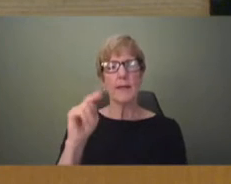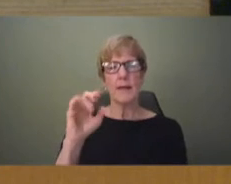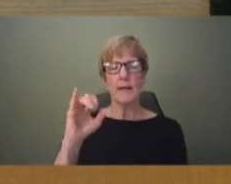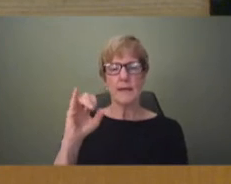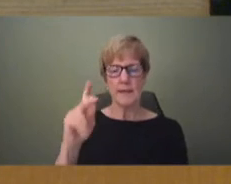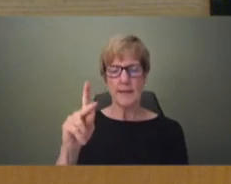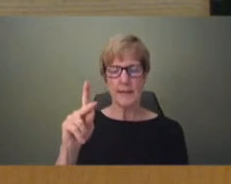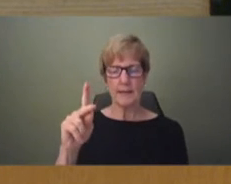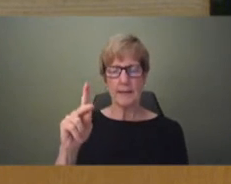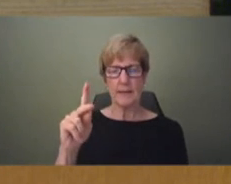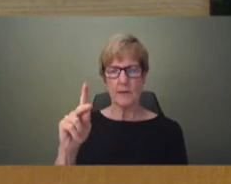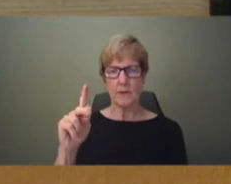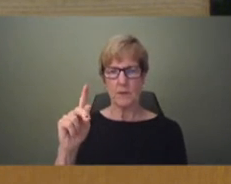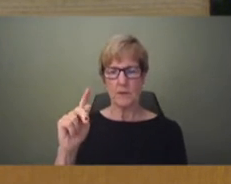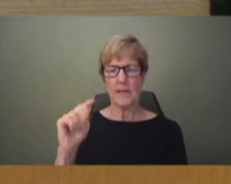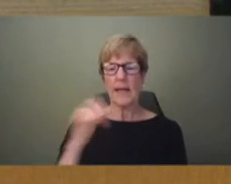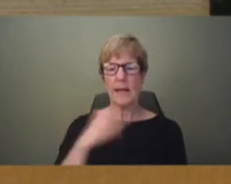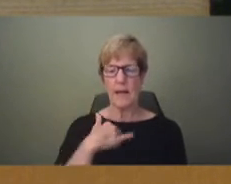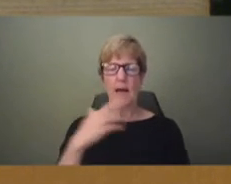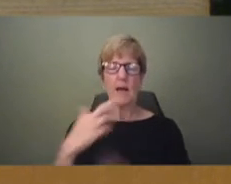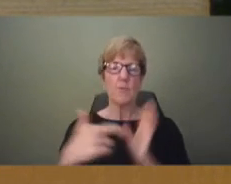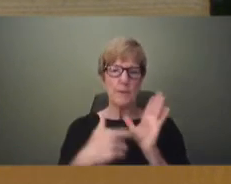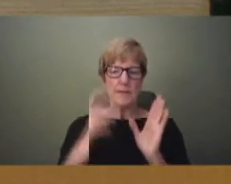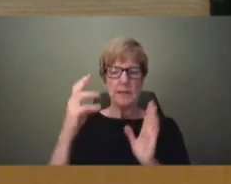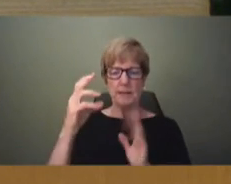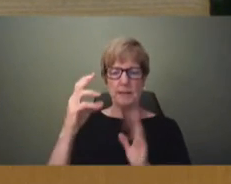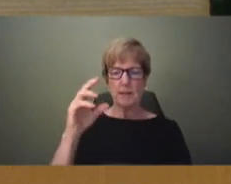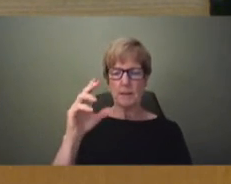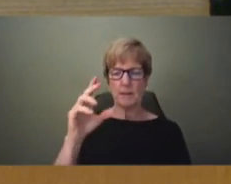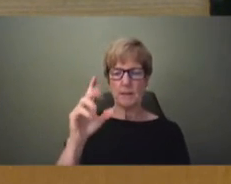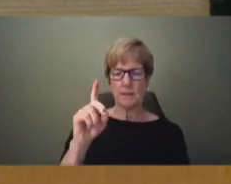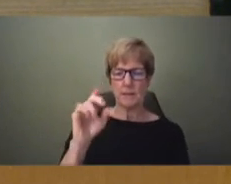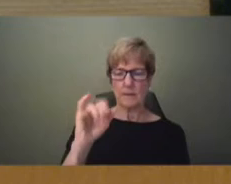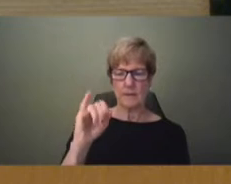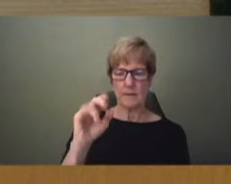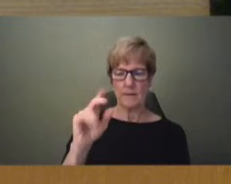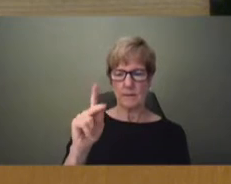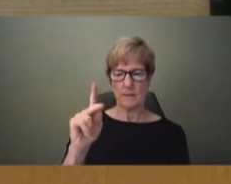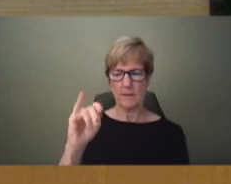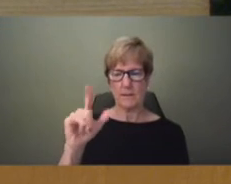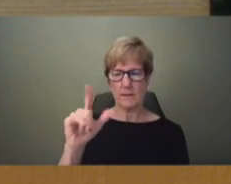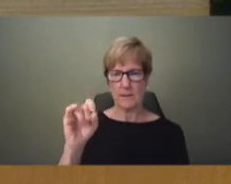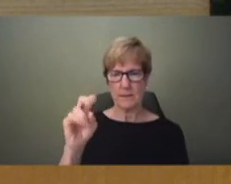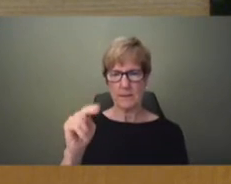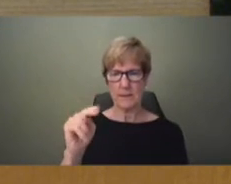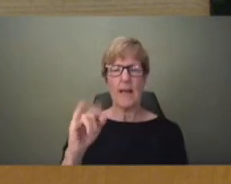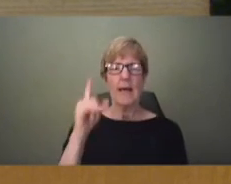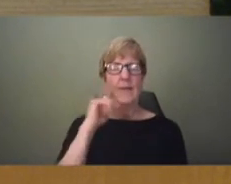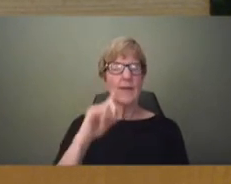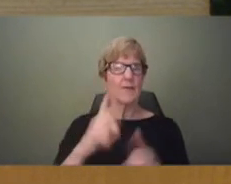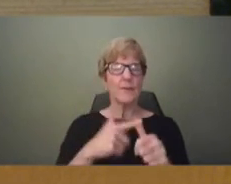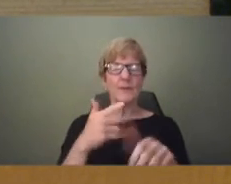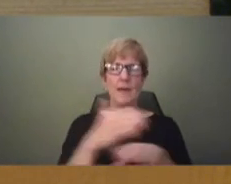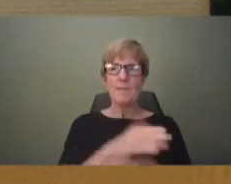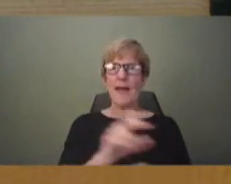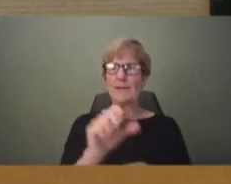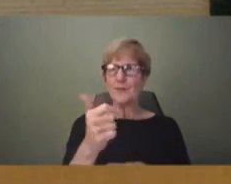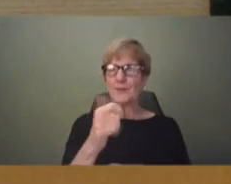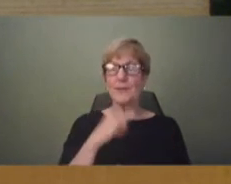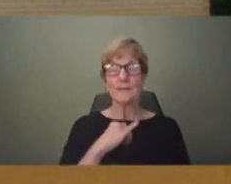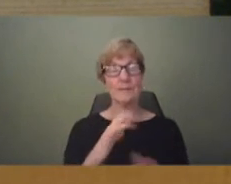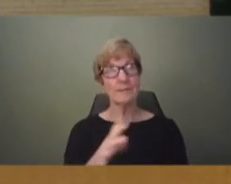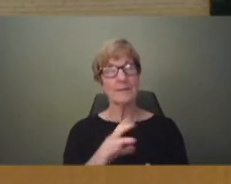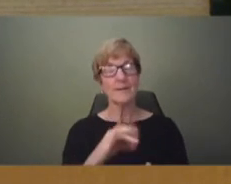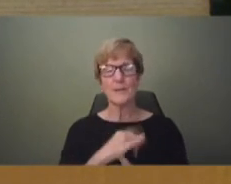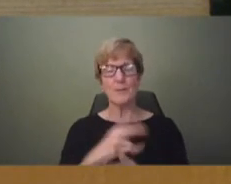represent Mr dickelson Amonte oo I think this is the first time I've spoken after 10:00 so I'm going to be very brief uh